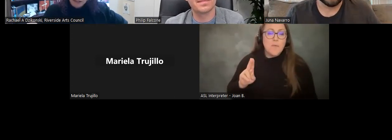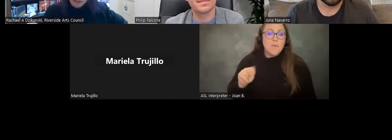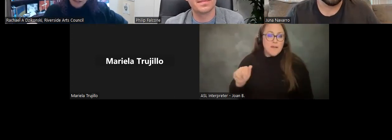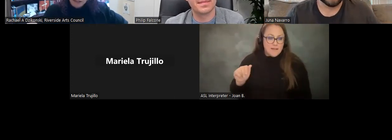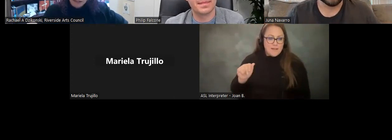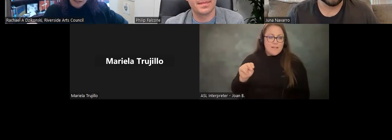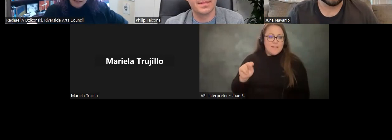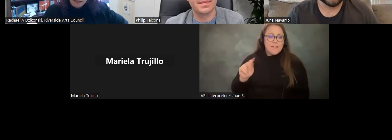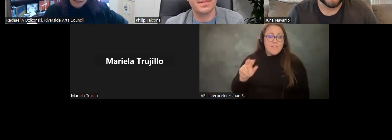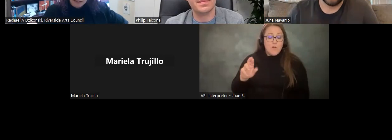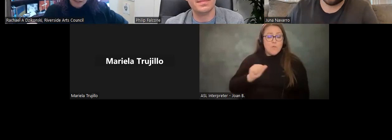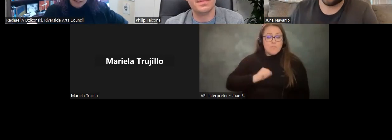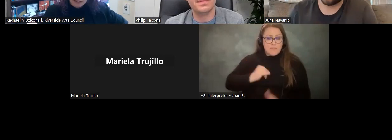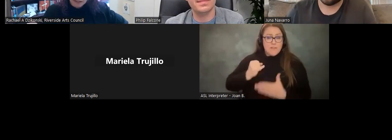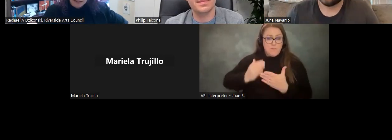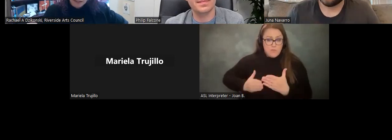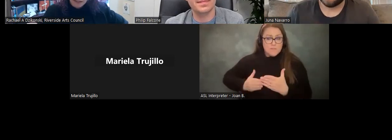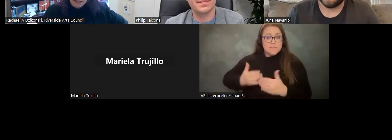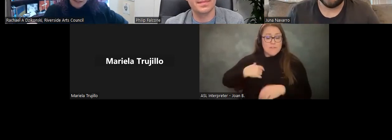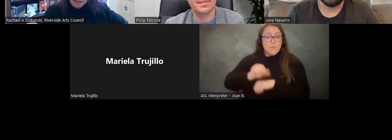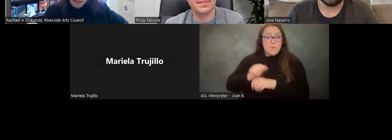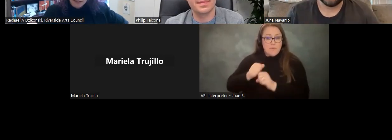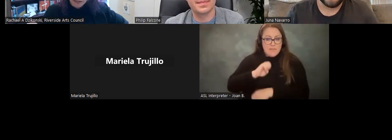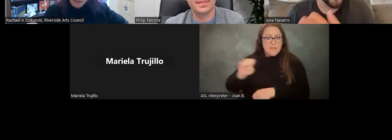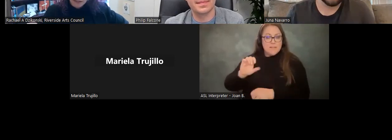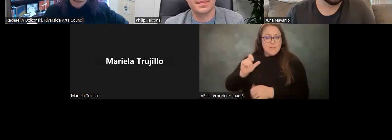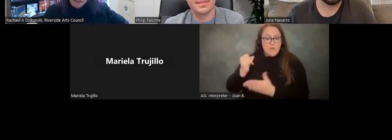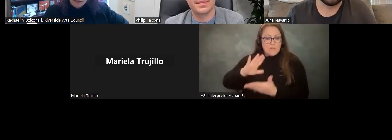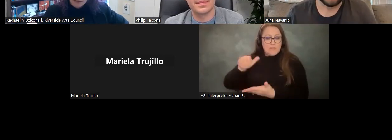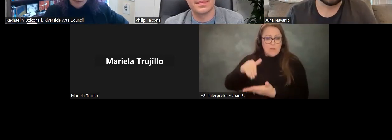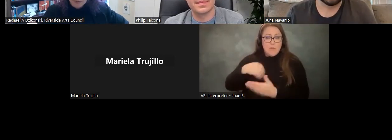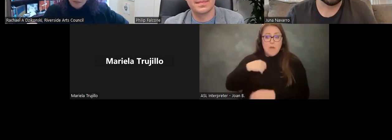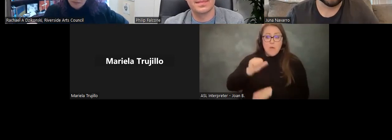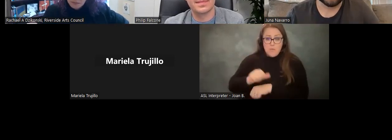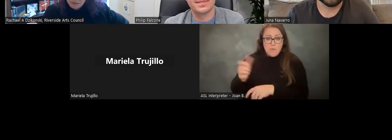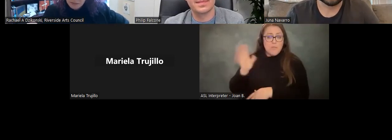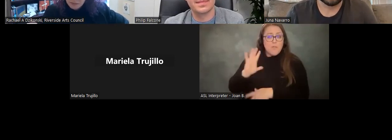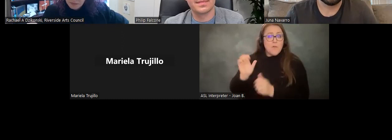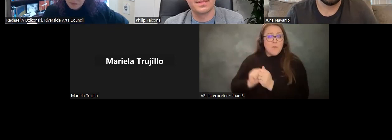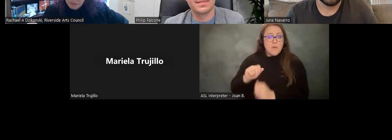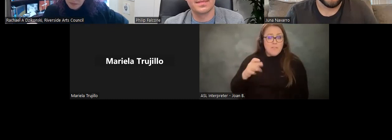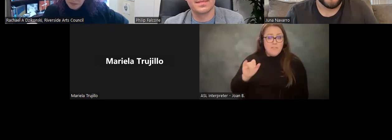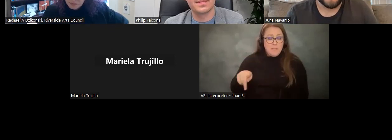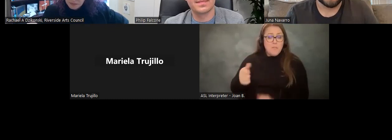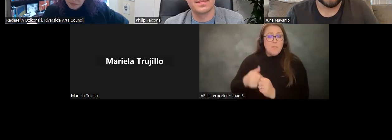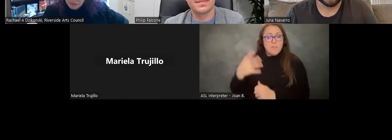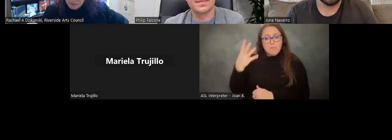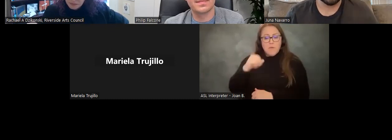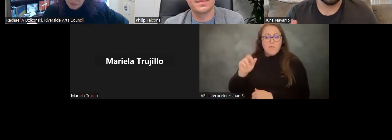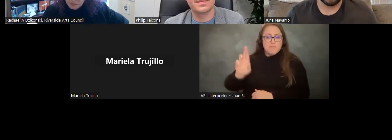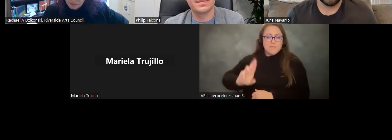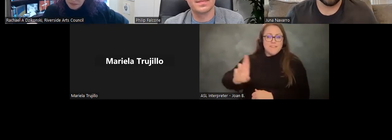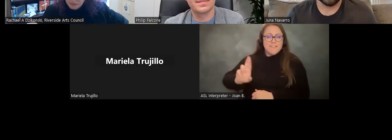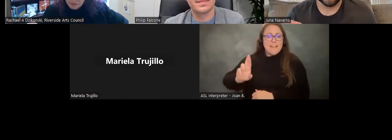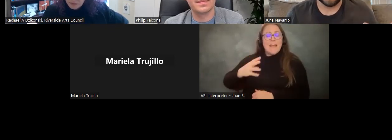also an independent artist as well, doing work. I've worked with Philip in the past too, with Beautify Riverside, and continuing to